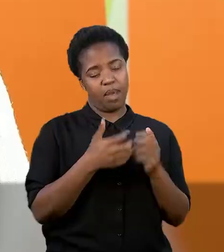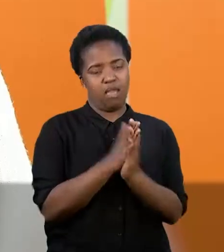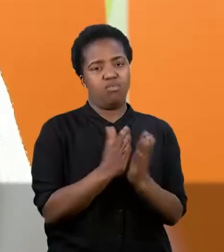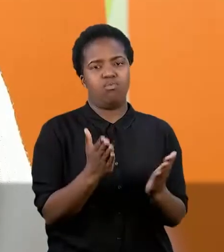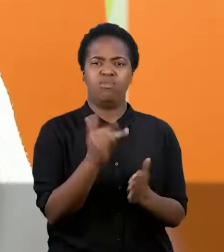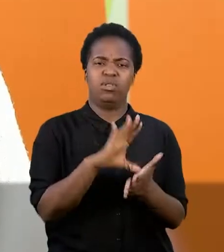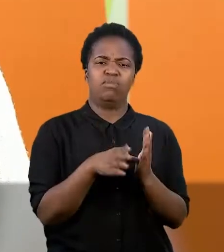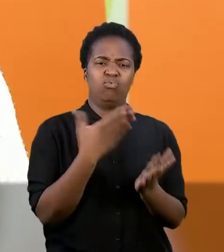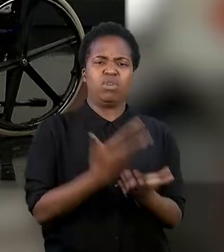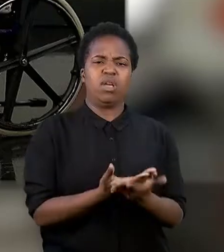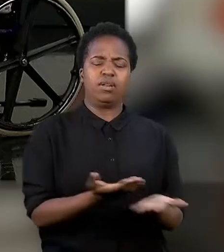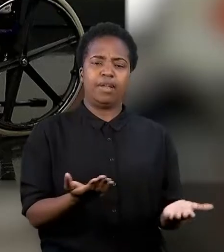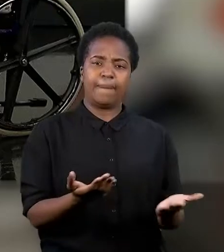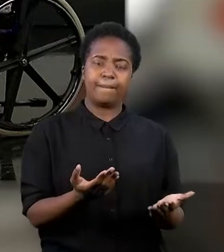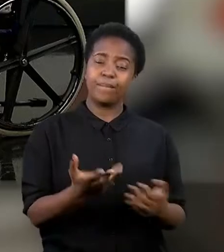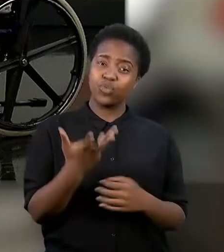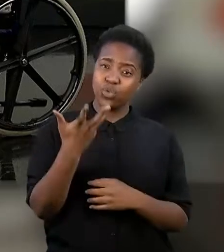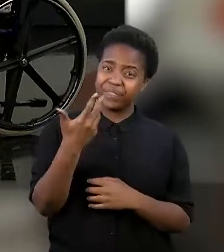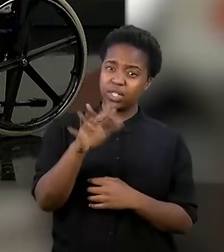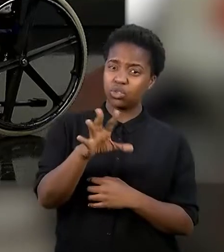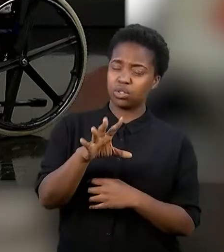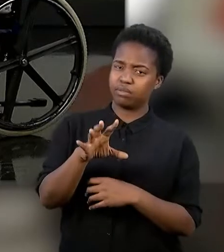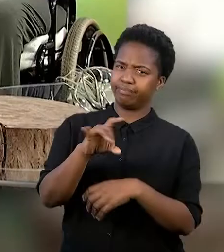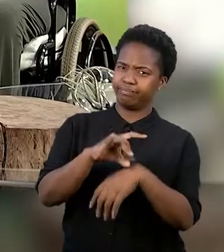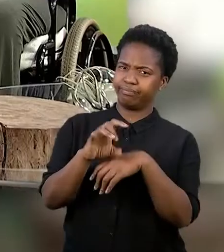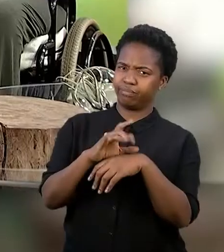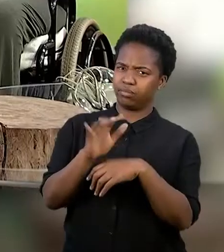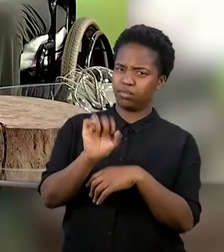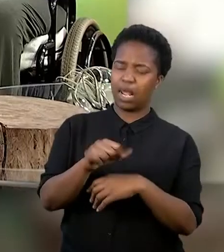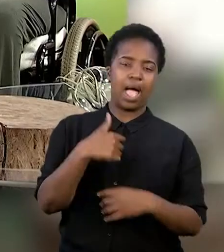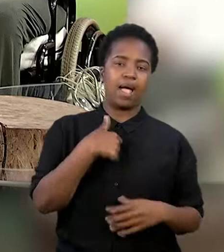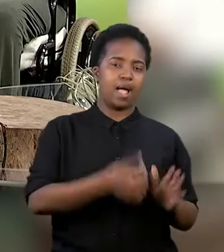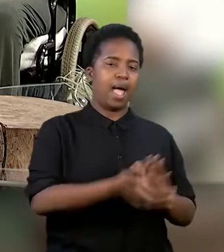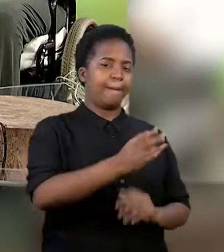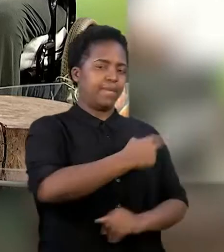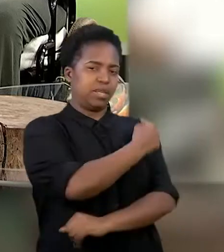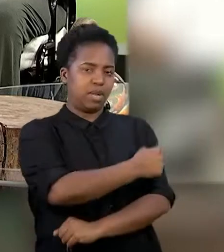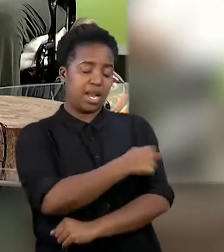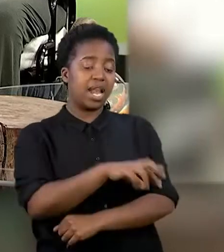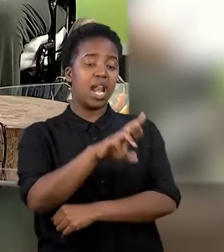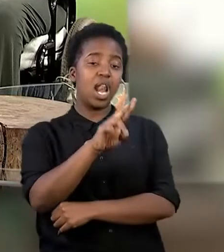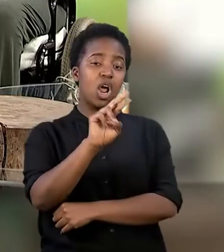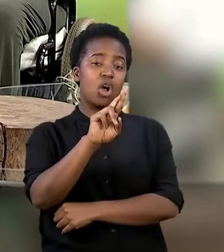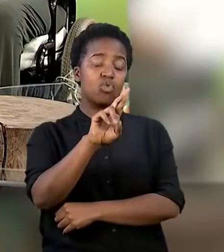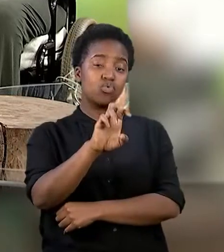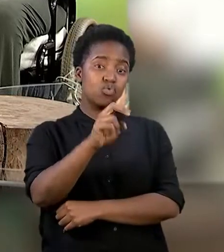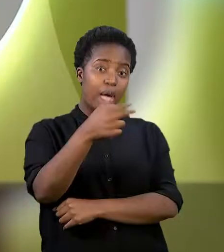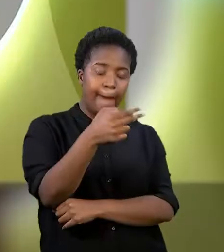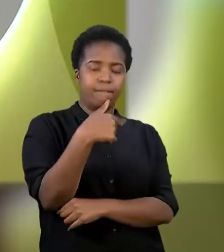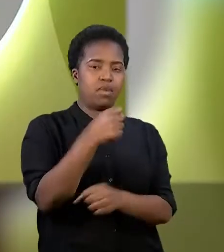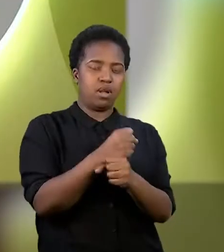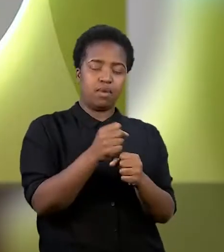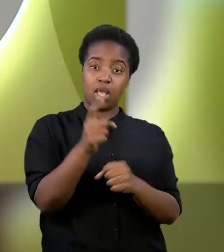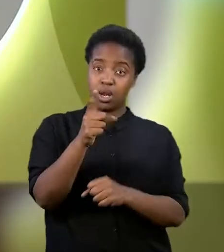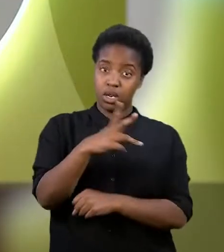ona bothata mo smo. O le wa ya rehab mara? No, ke bile ka ya spetlele. O le wa ya spetlele. Spetlele teng ba